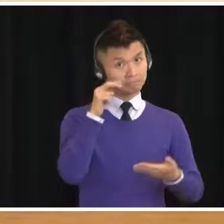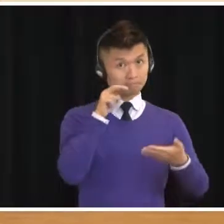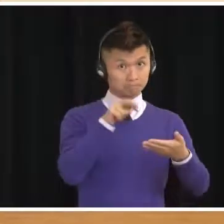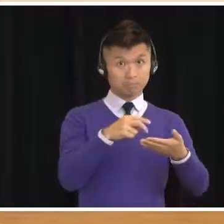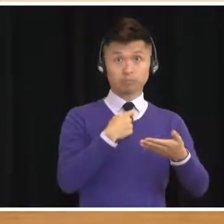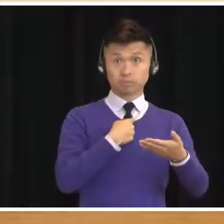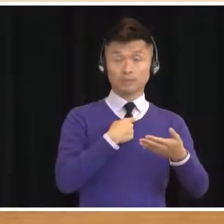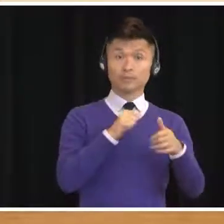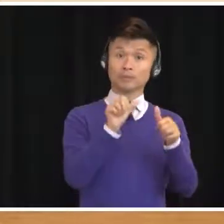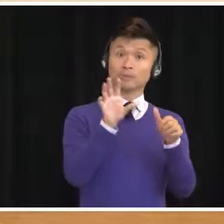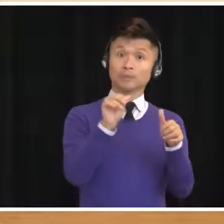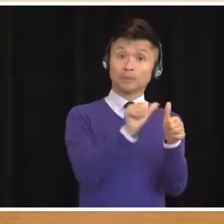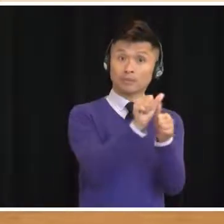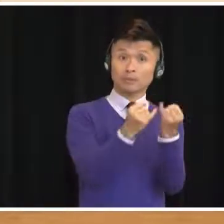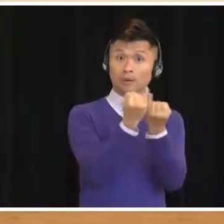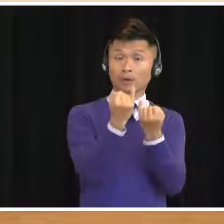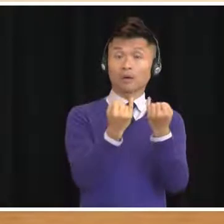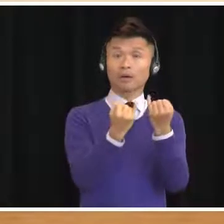looking like?